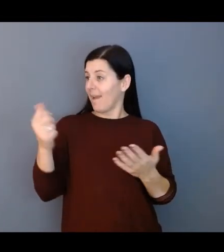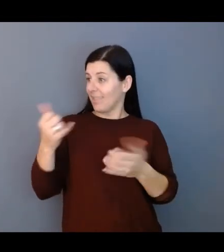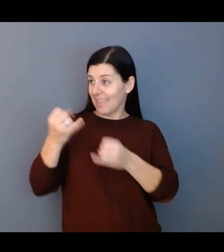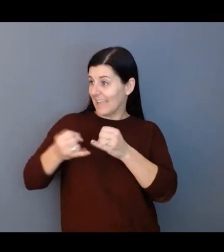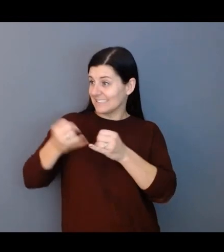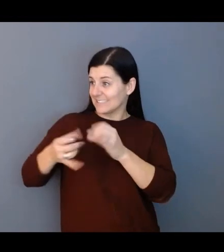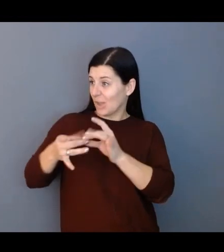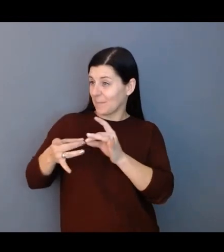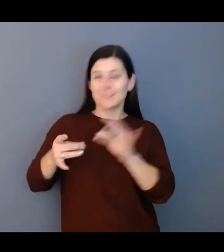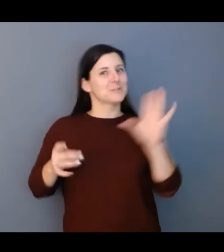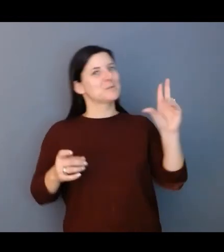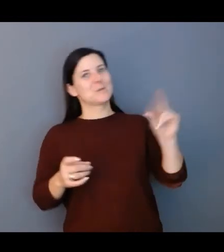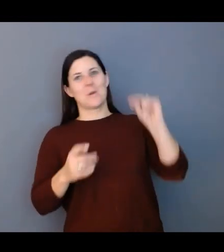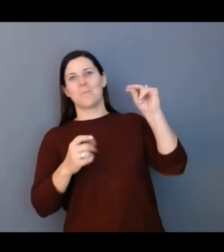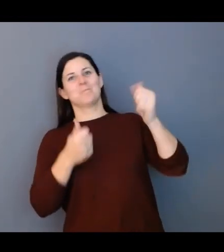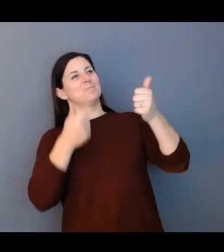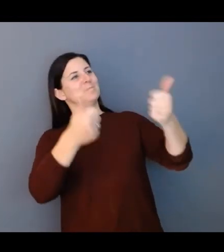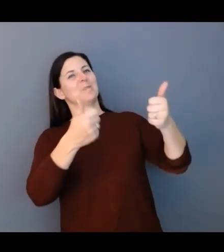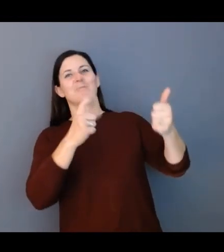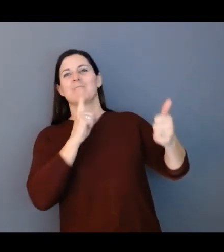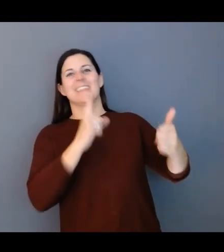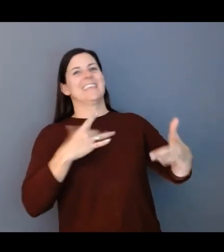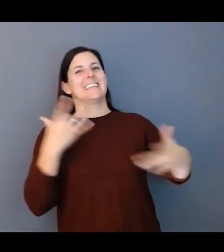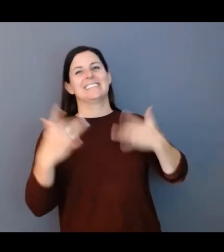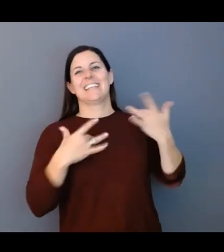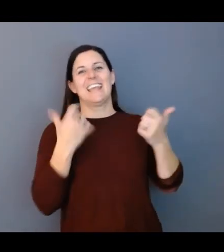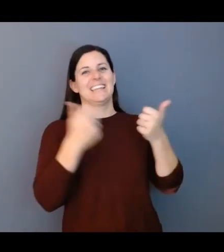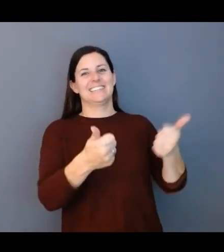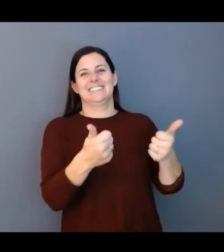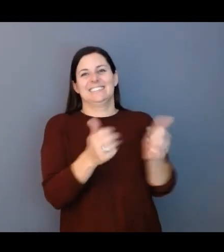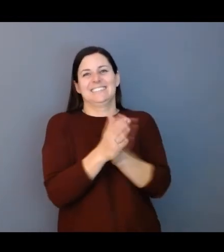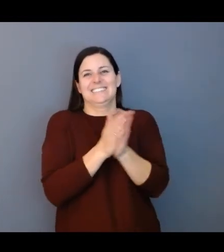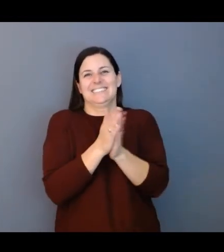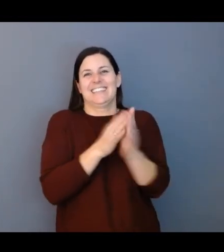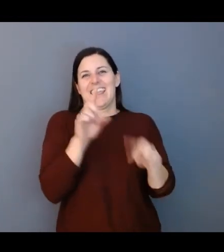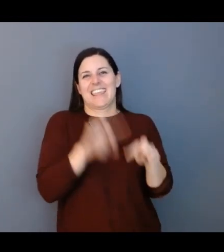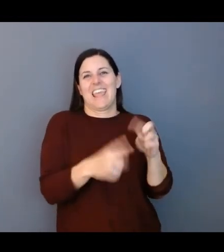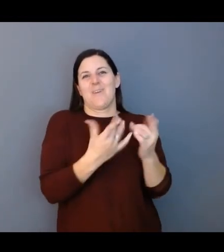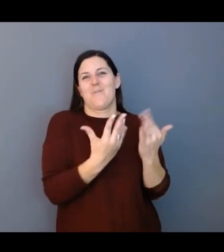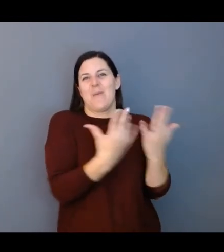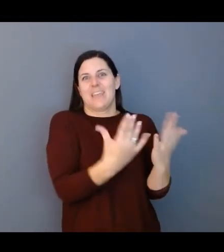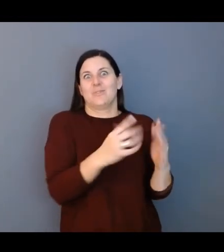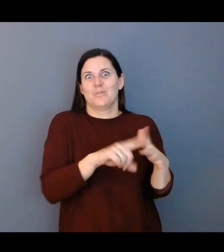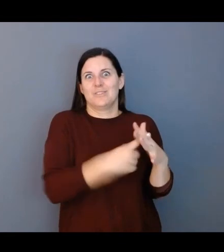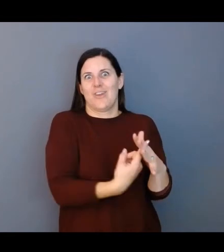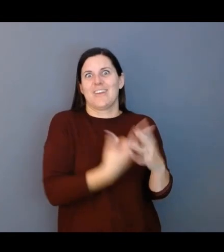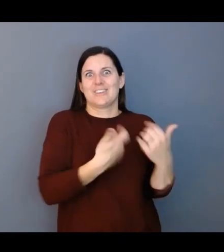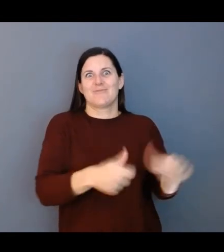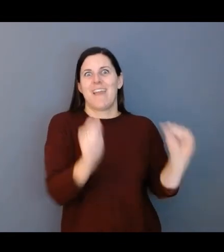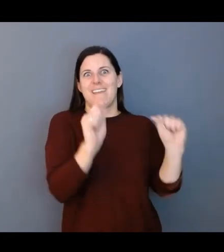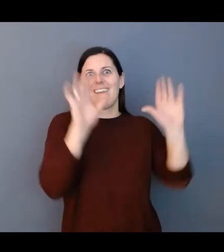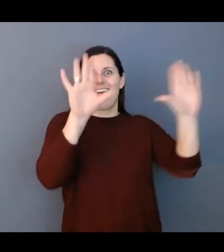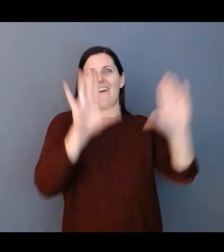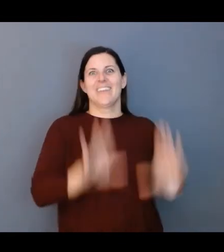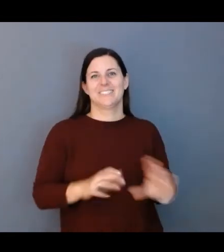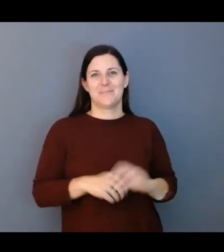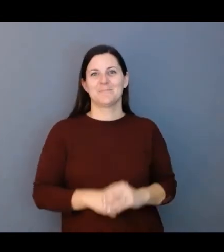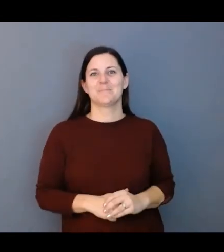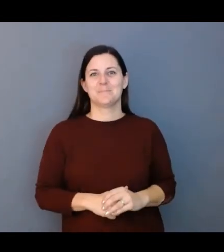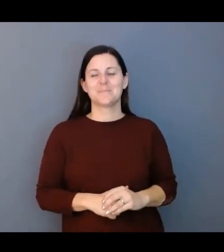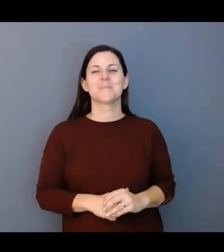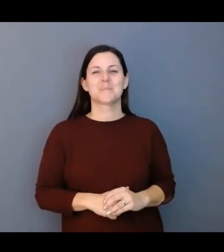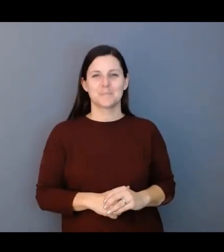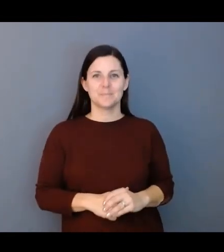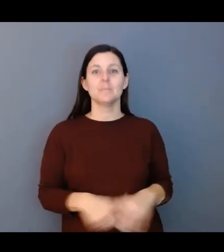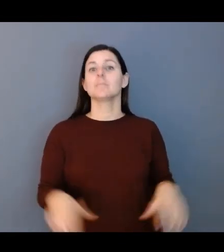Velsva, any last words before we wrap up? No, this is really exciting. Yeah, Yeah, can't wait to get started and try this out. Awesome.